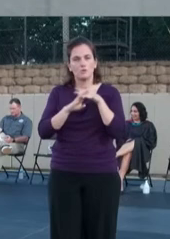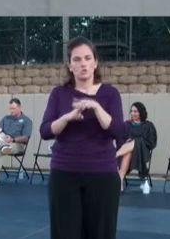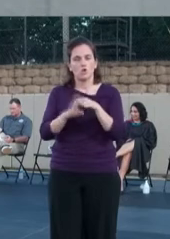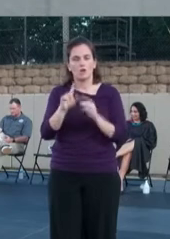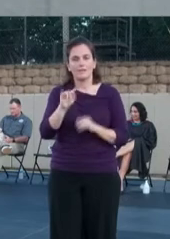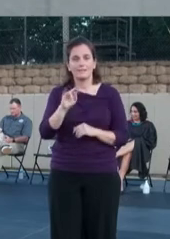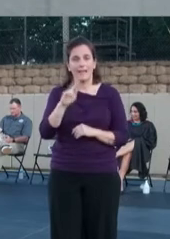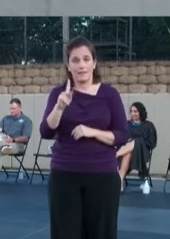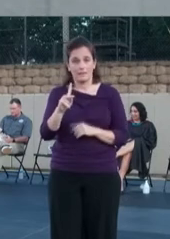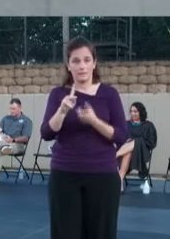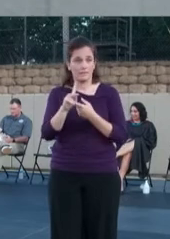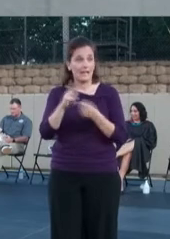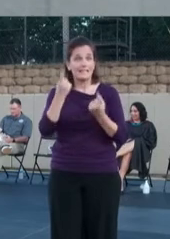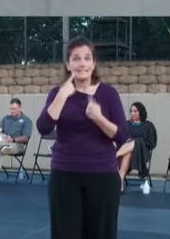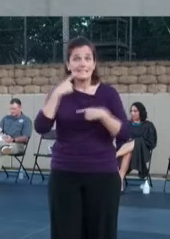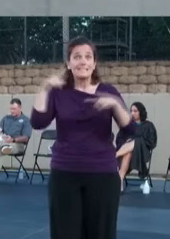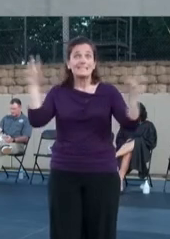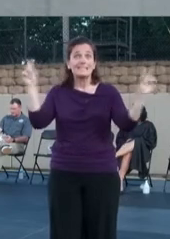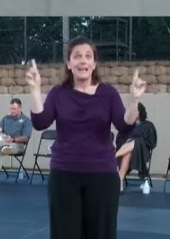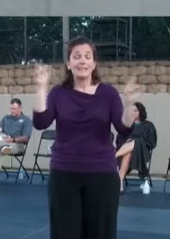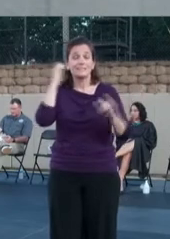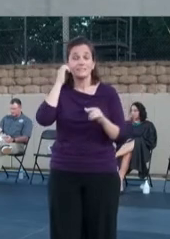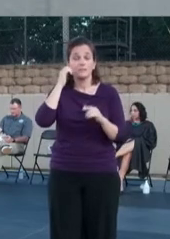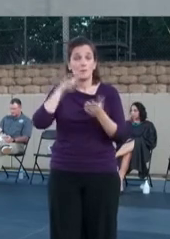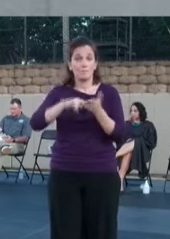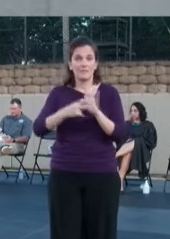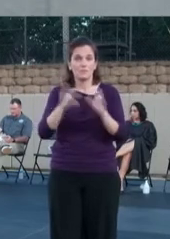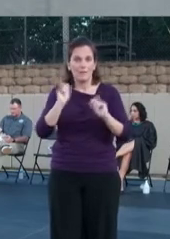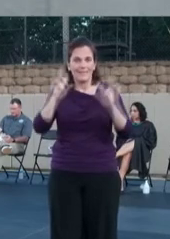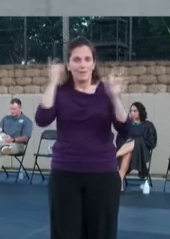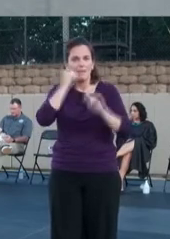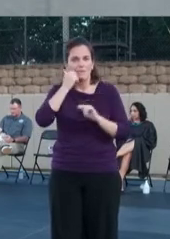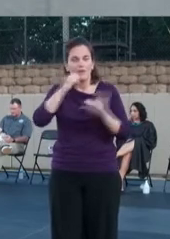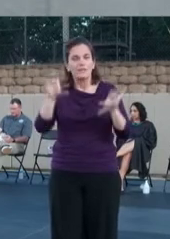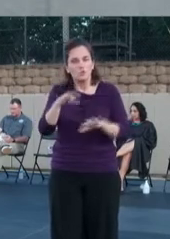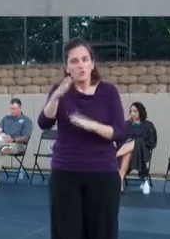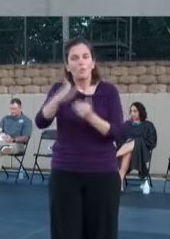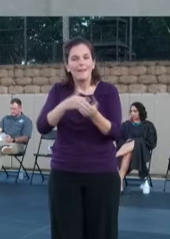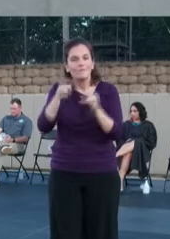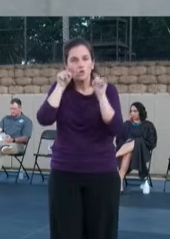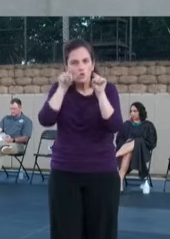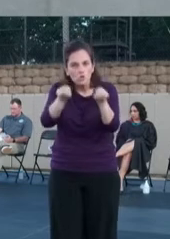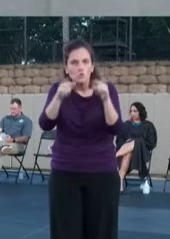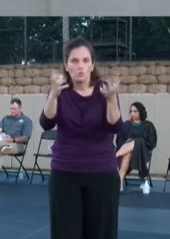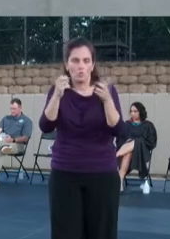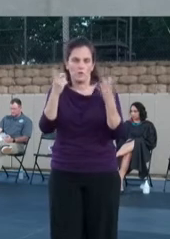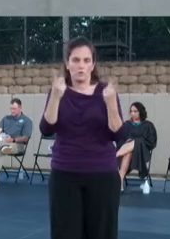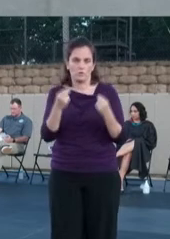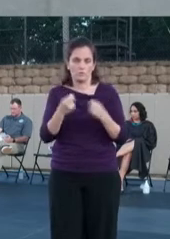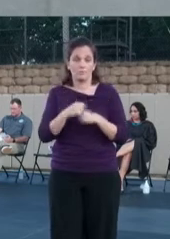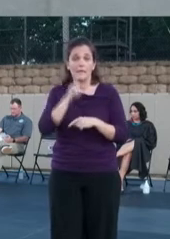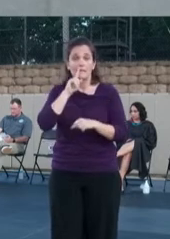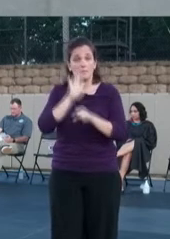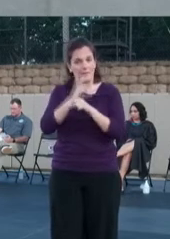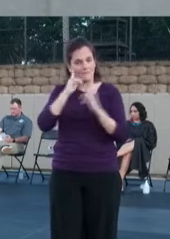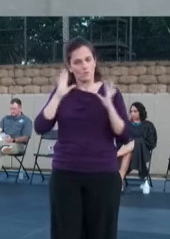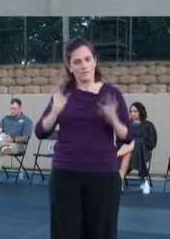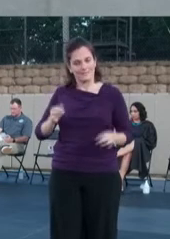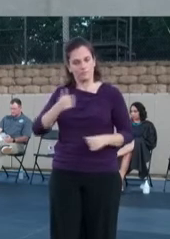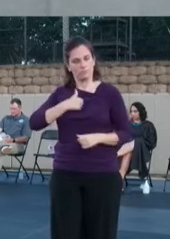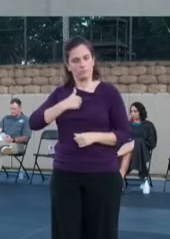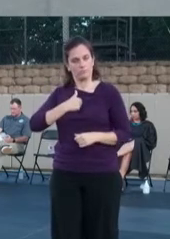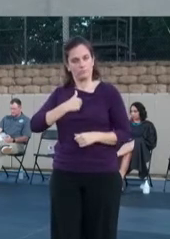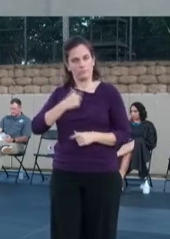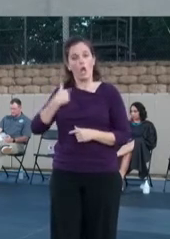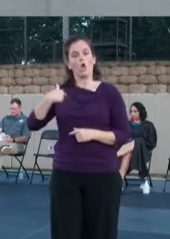up every day and doing what you want to do." He meant that we have to make decisions for ourselves because we are the only